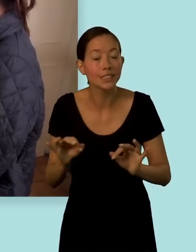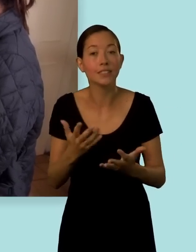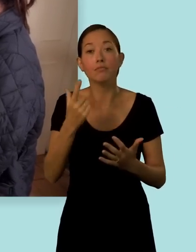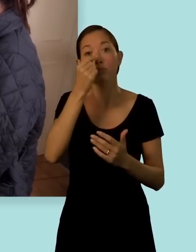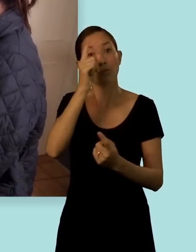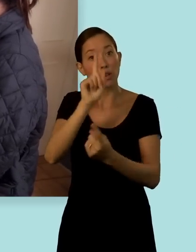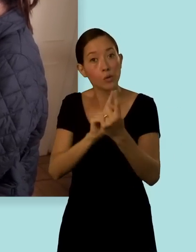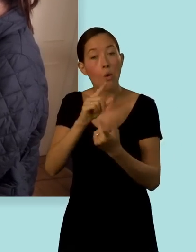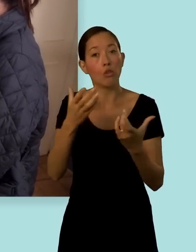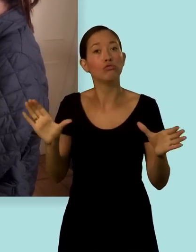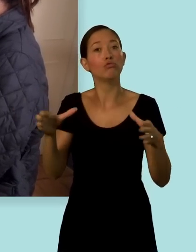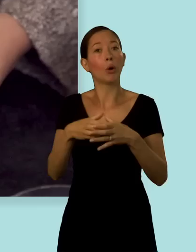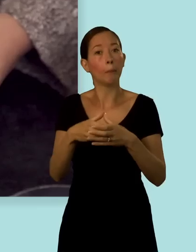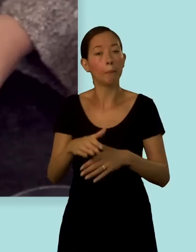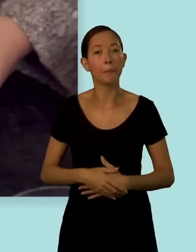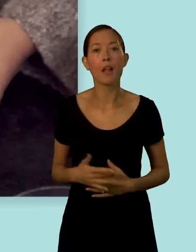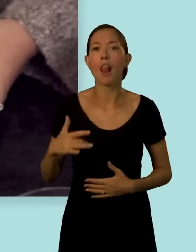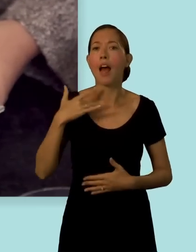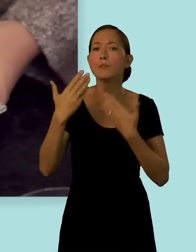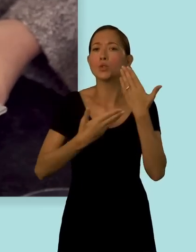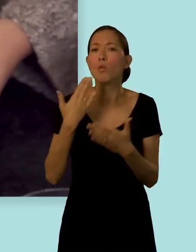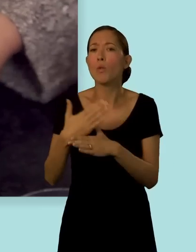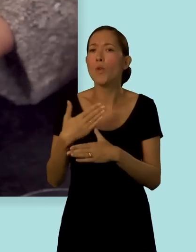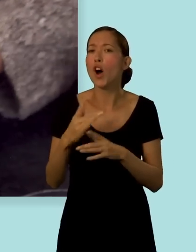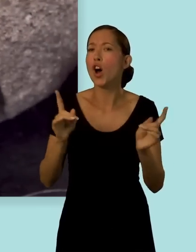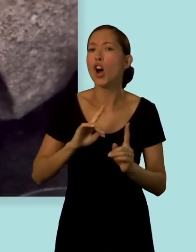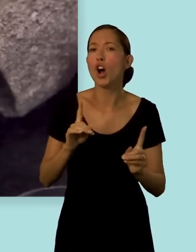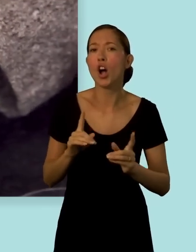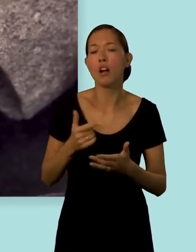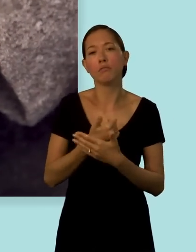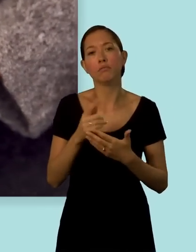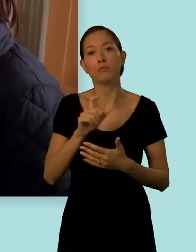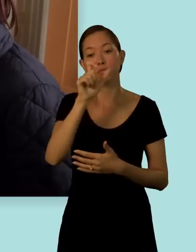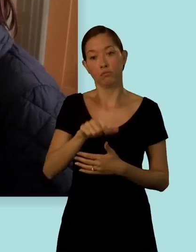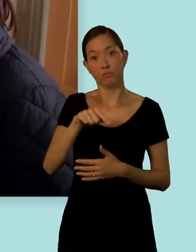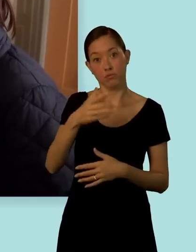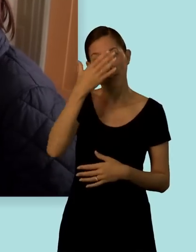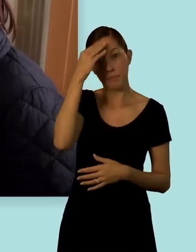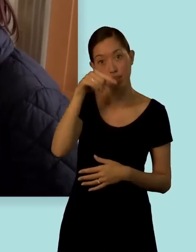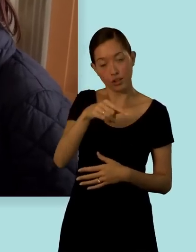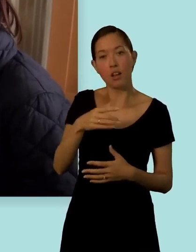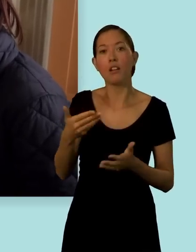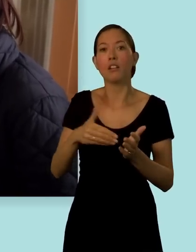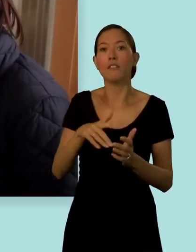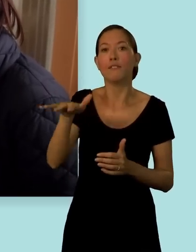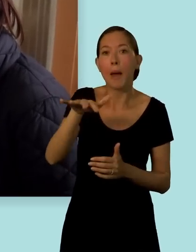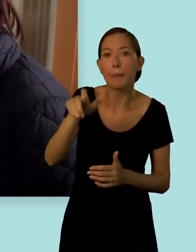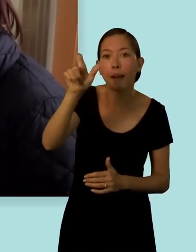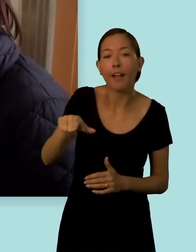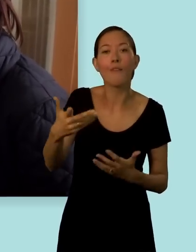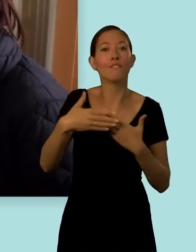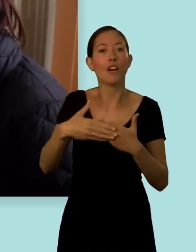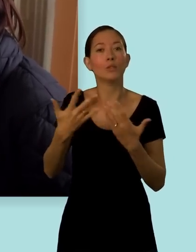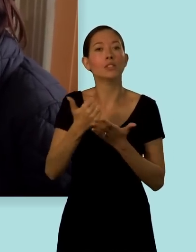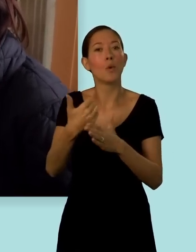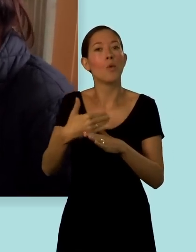It can be one-to-one or in a group. Life story work is usually shared between the person with dementia and a